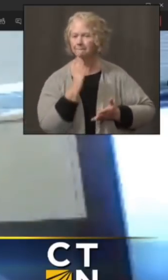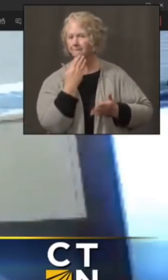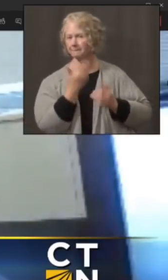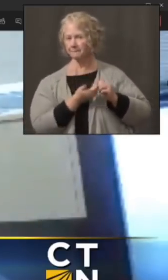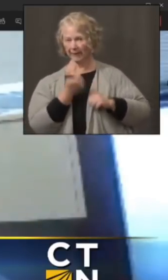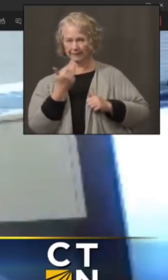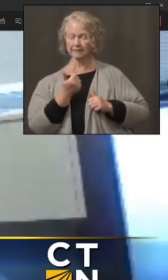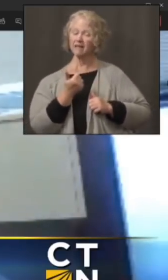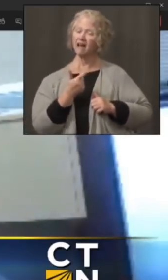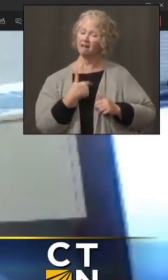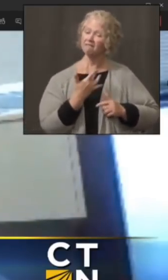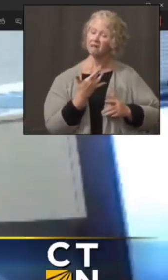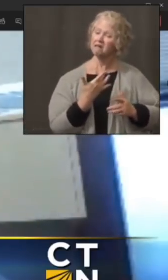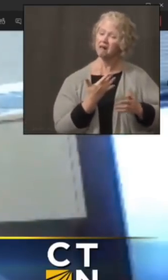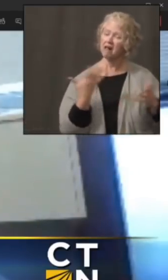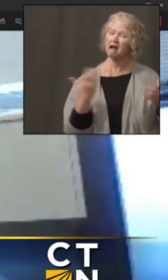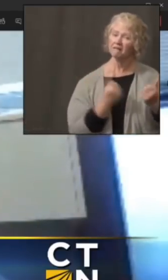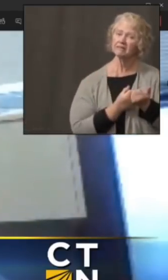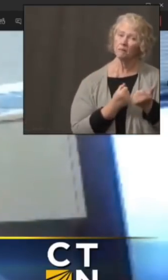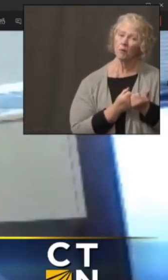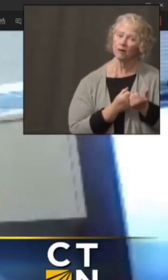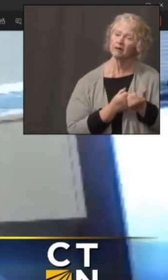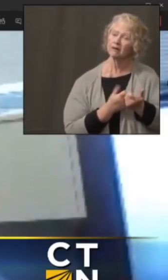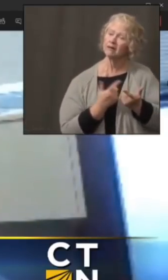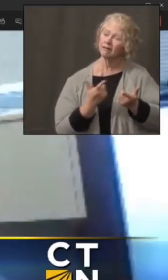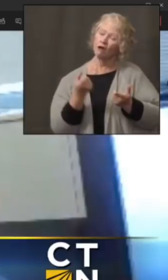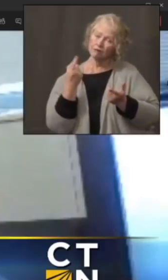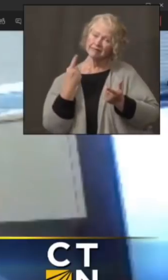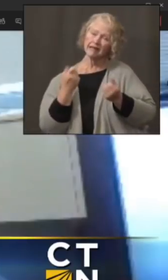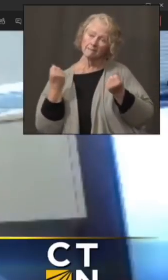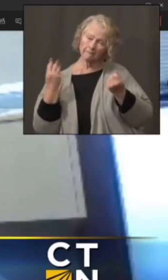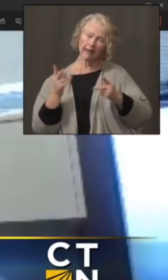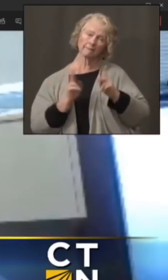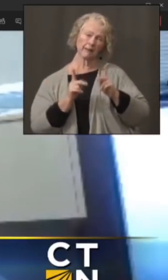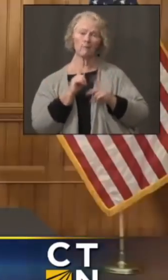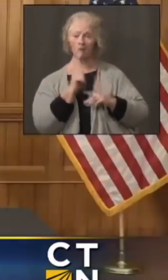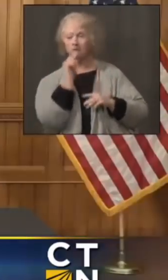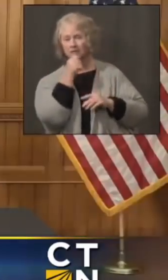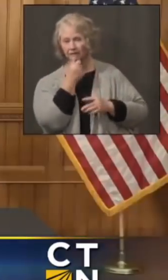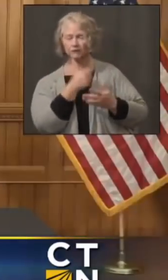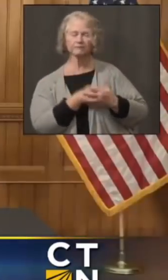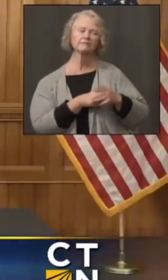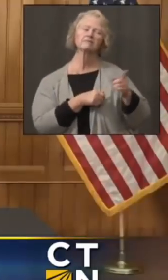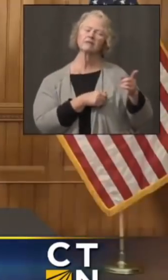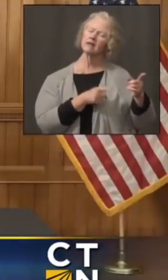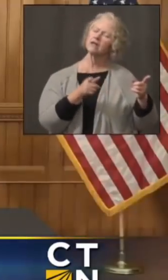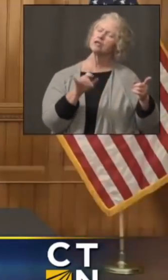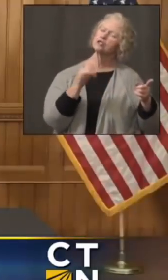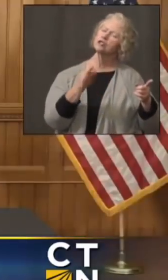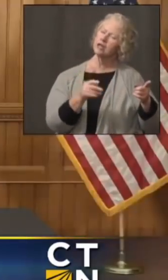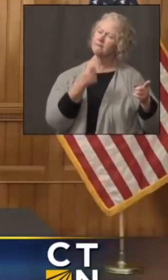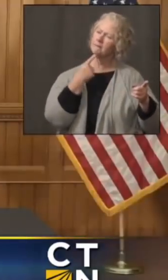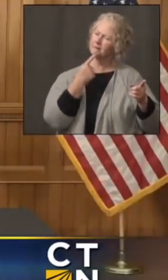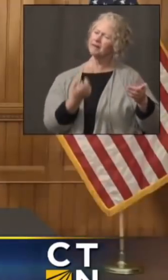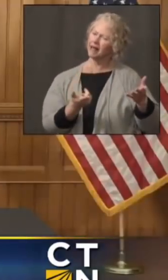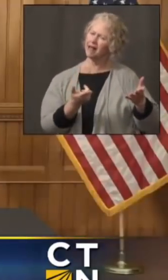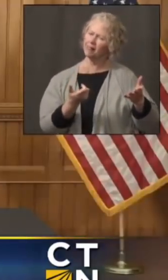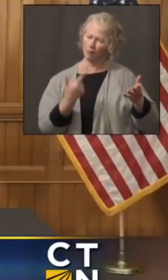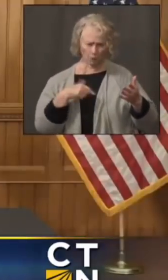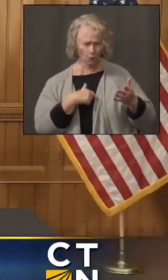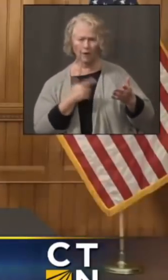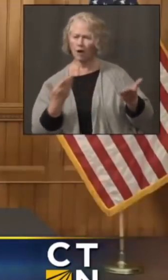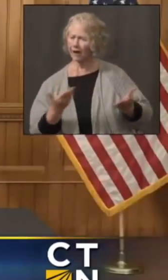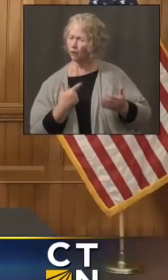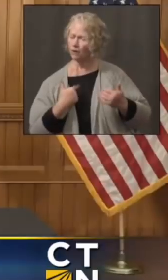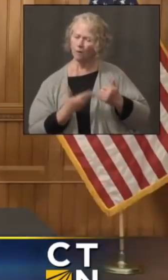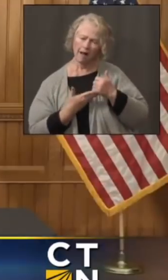albeit, people are hurting, and that's the bottom line. And Jim, tell them that we are here to help in this sense.